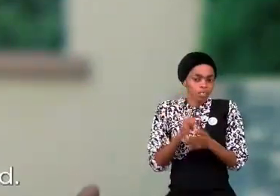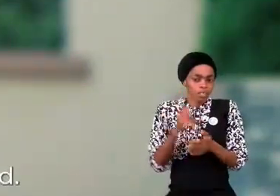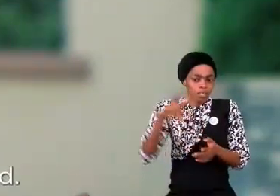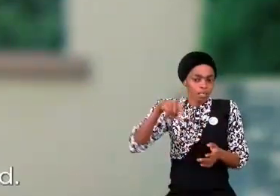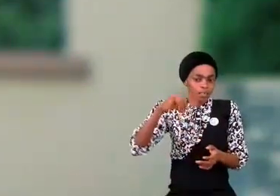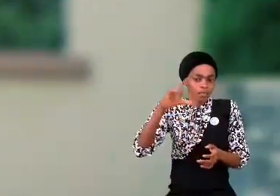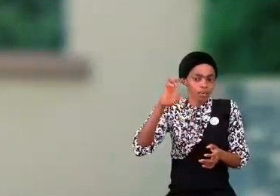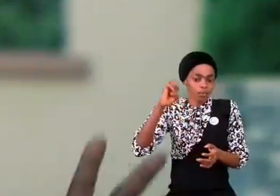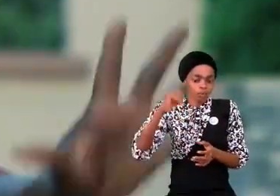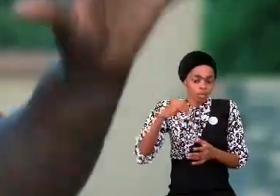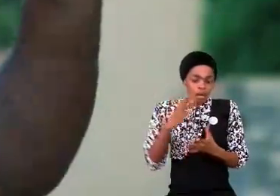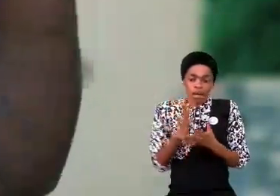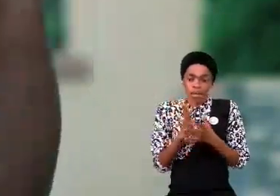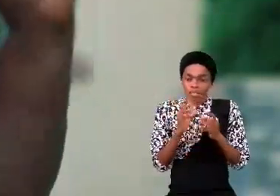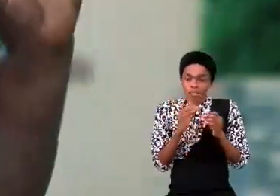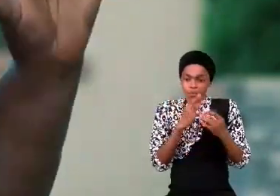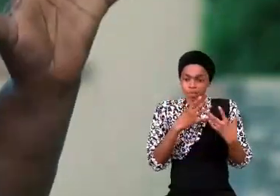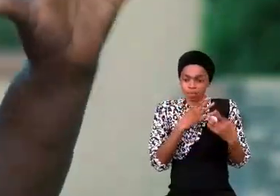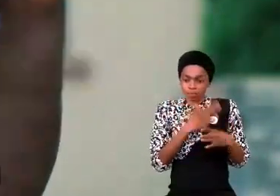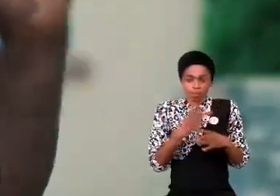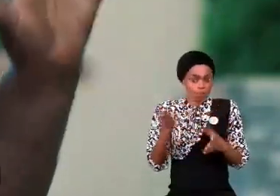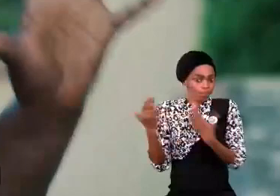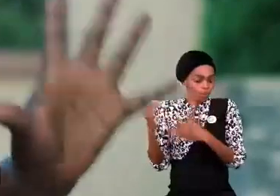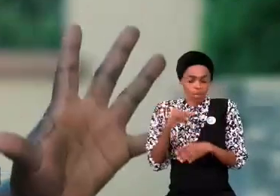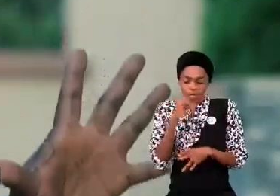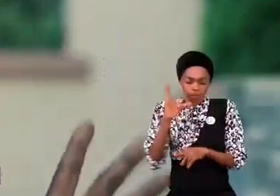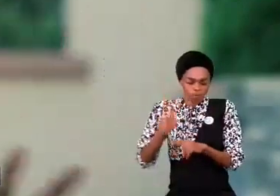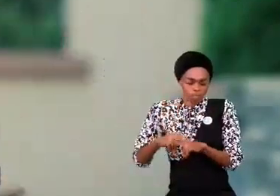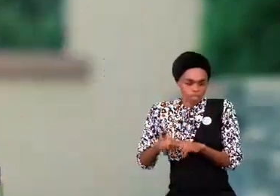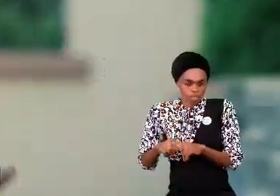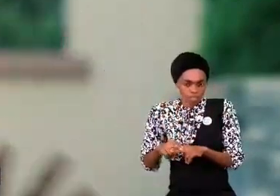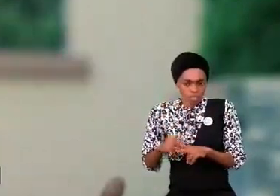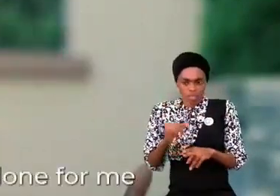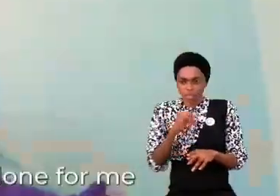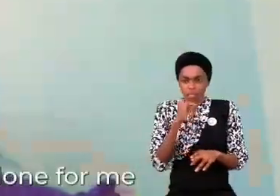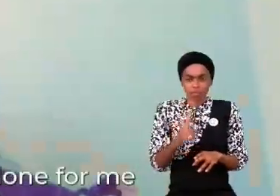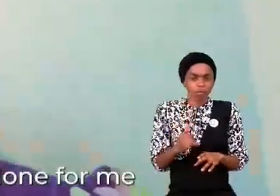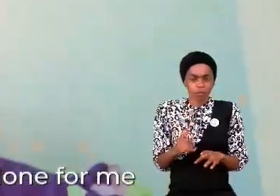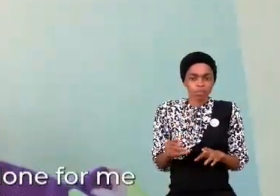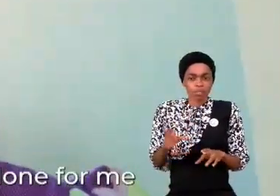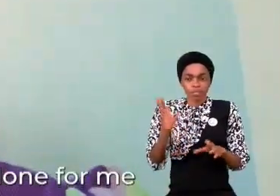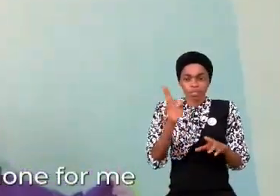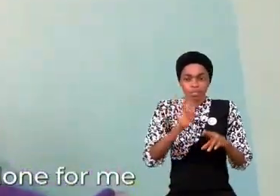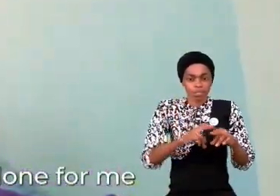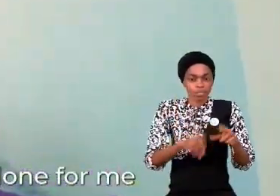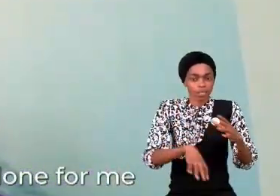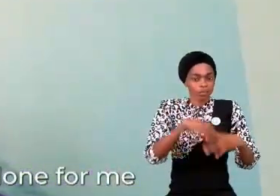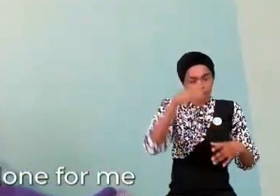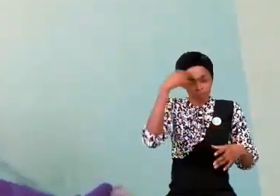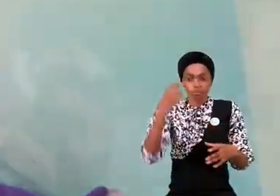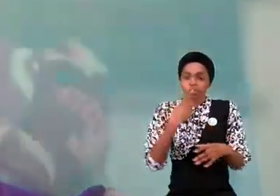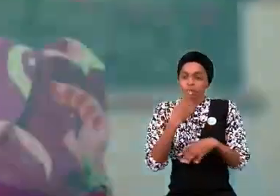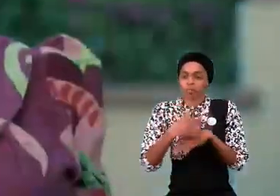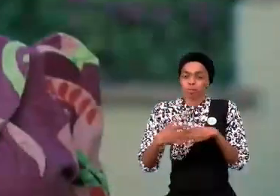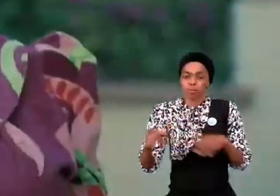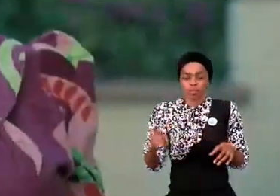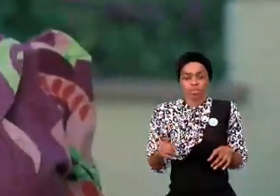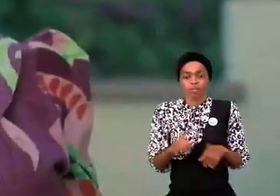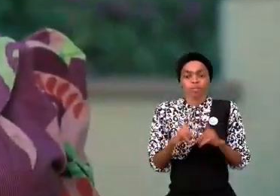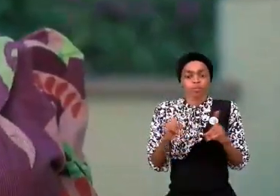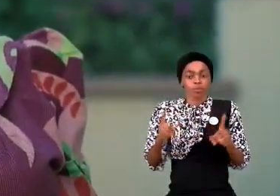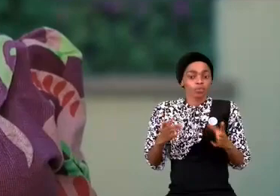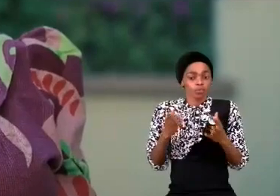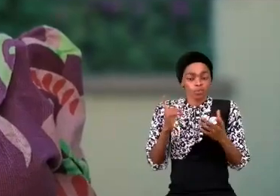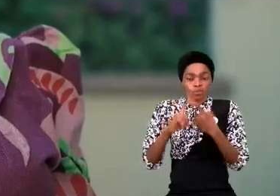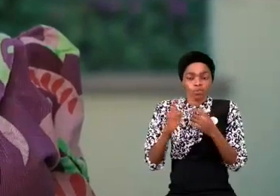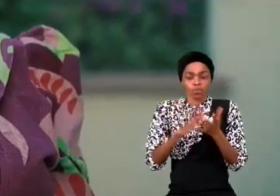of the issue of blood. But so God be the glory. Through the GCK, I was healed. I am free now for what God has done for me. True